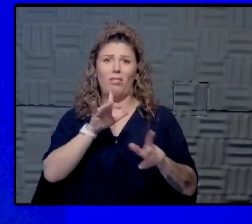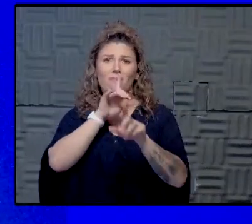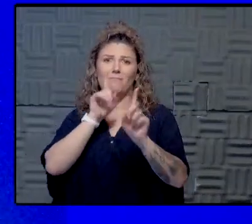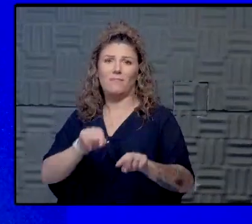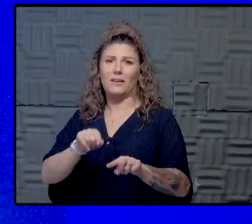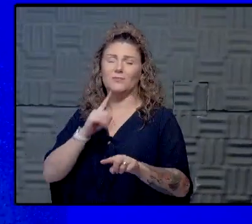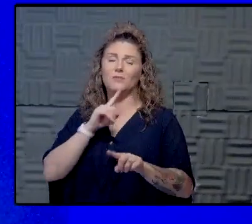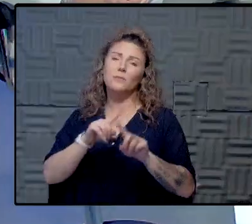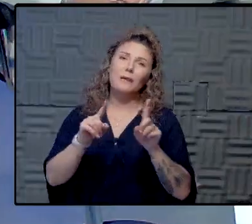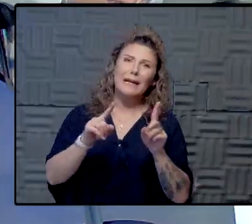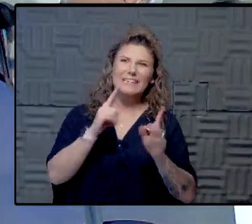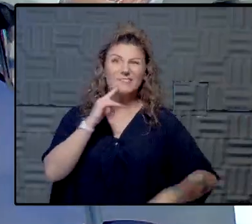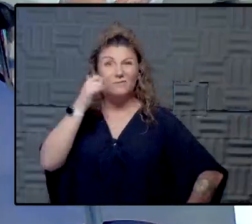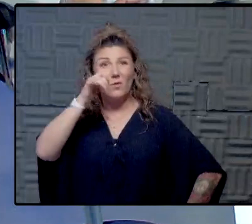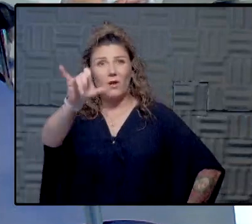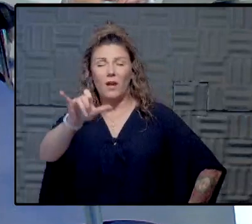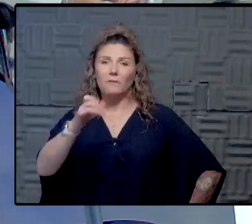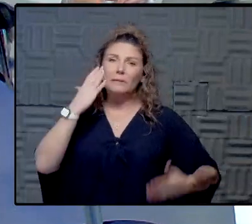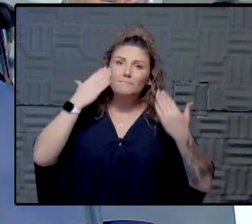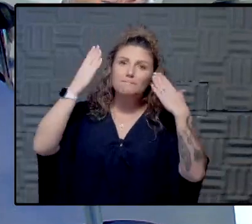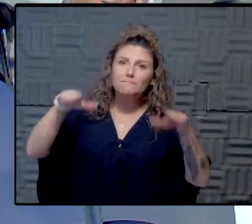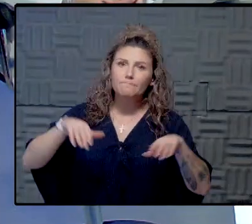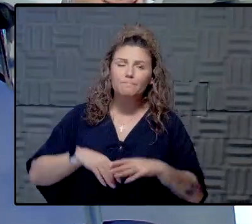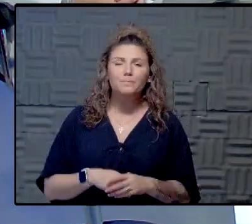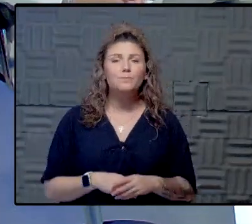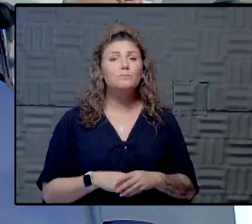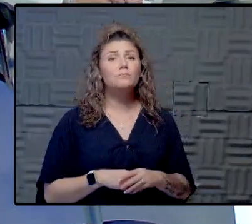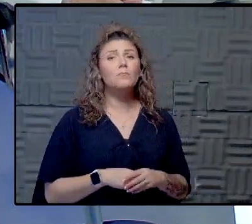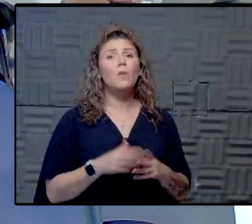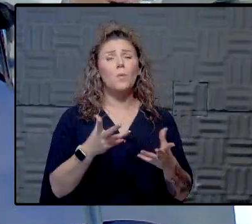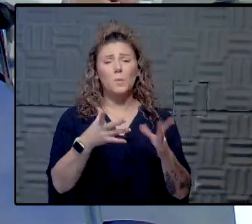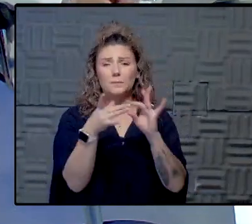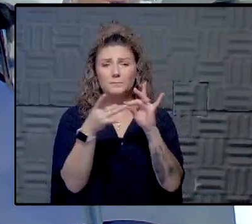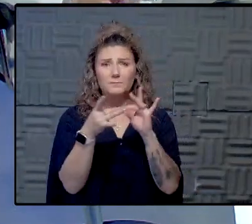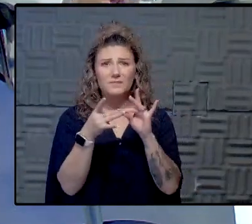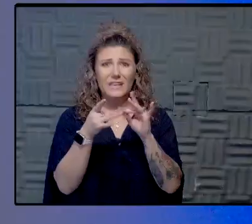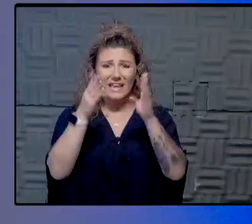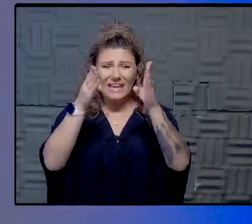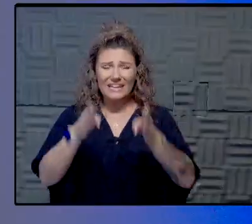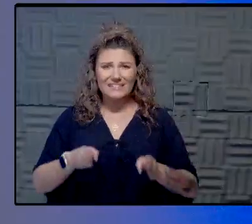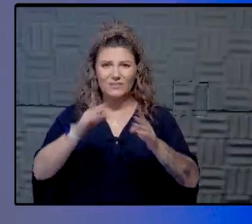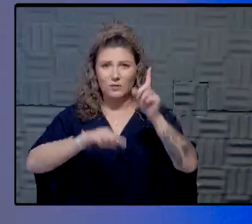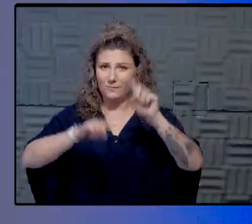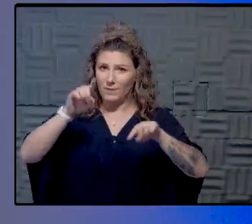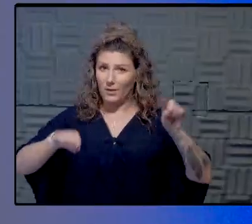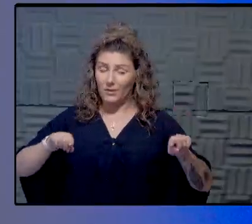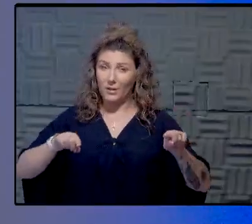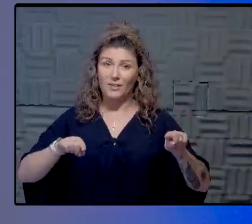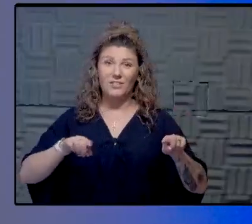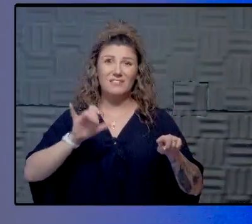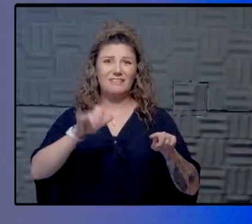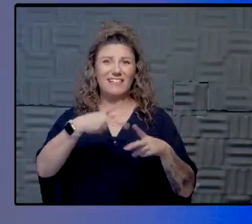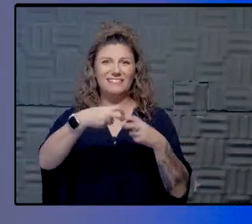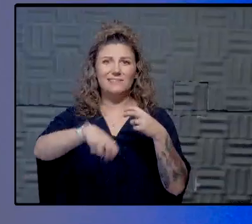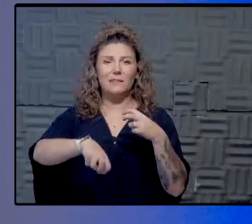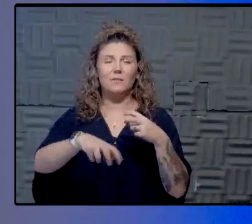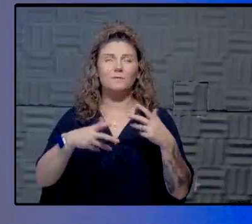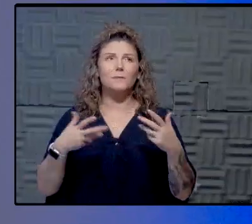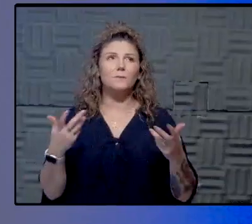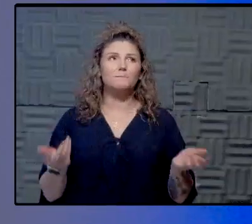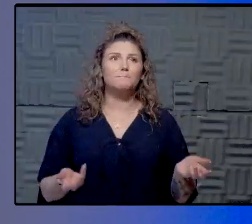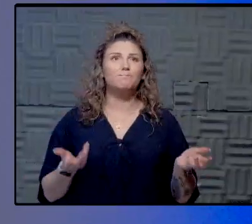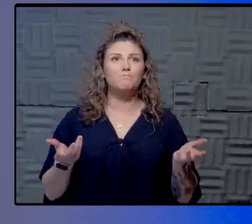forever? And I would say that certainly there's individual variation that makes it difficult to